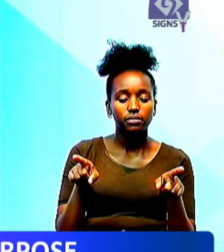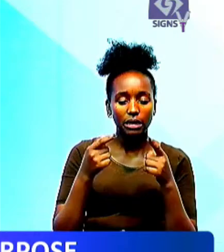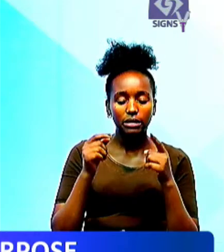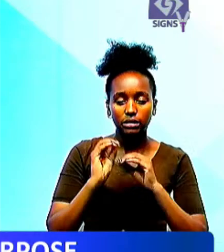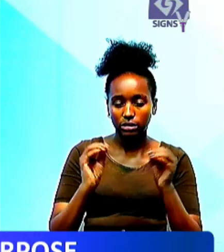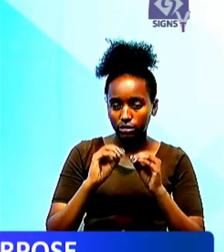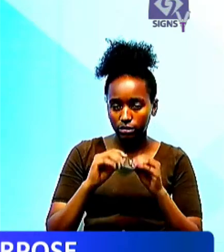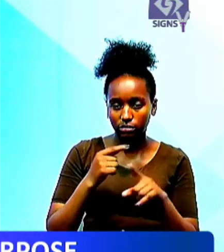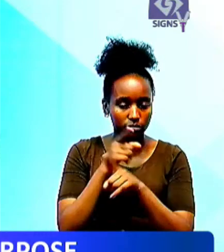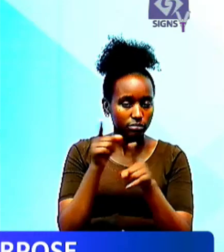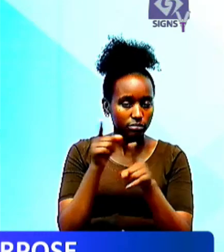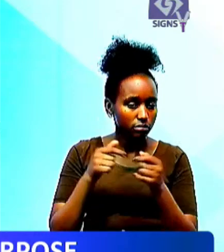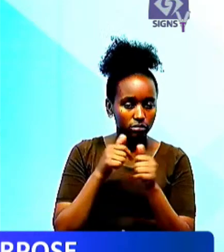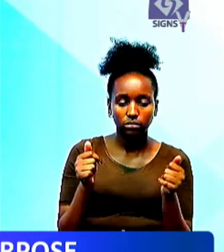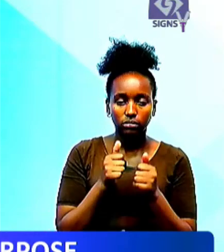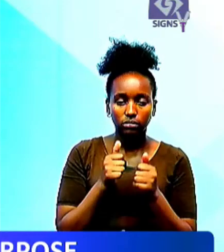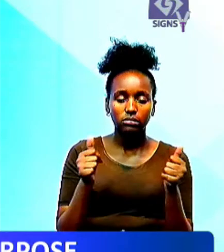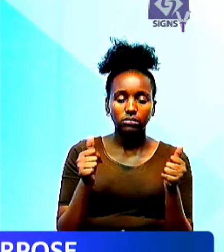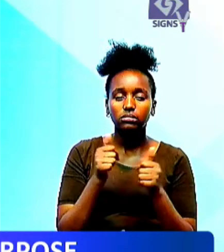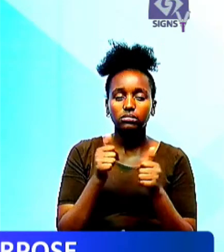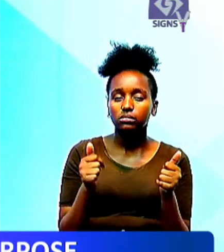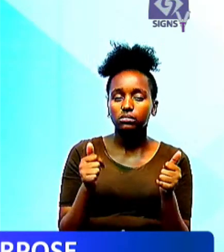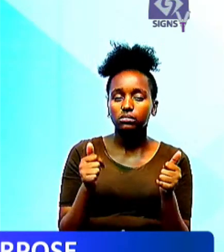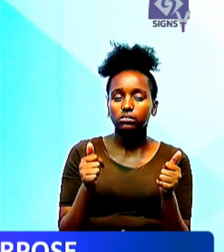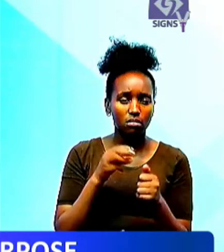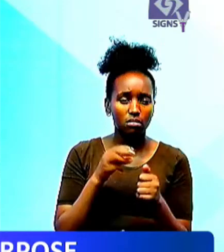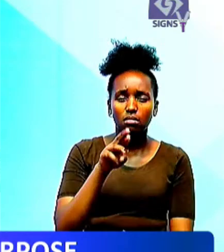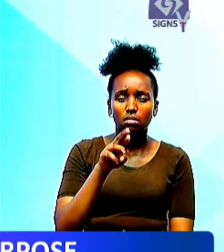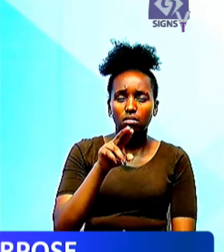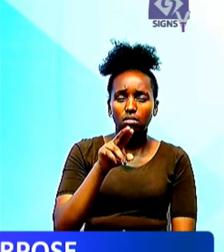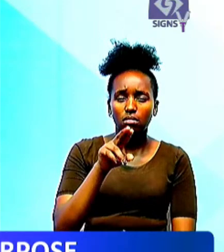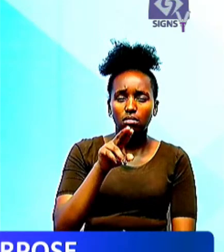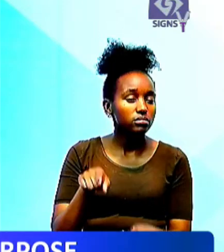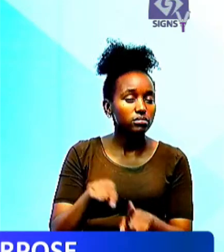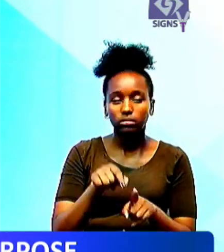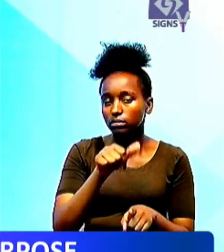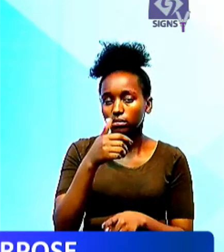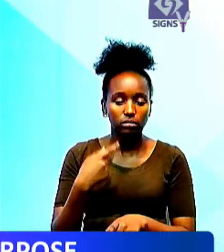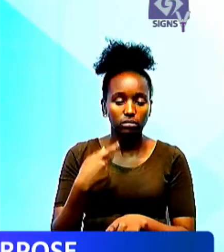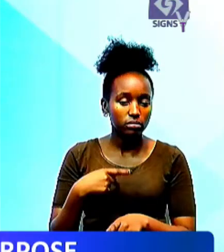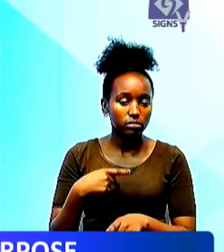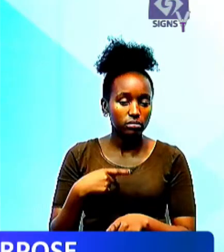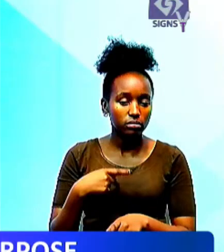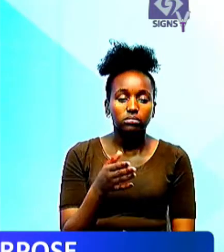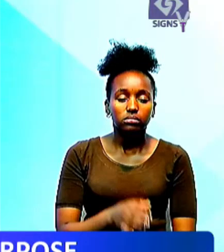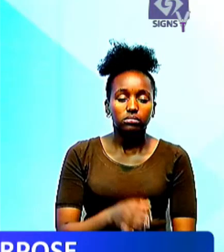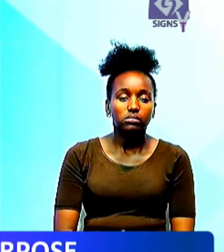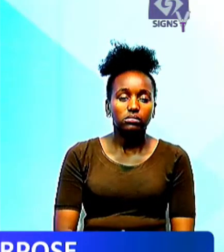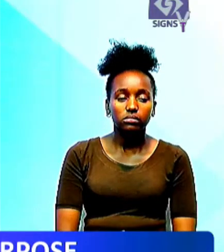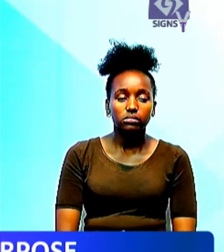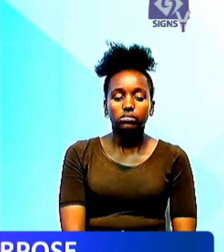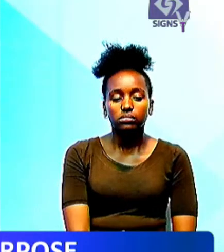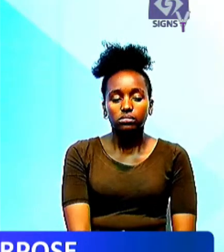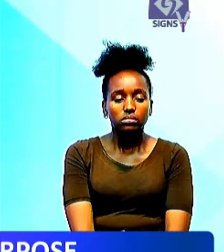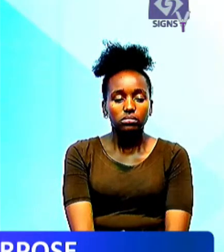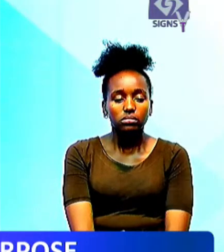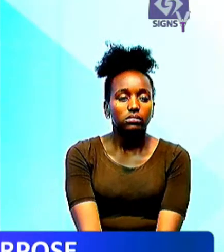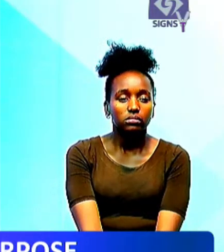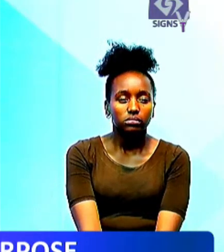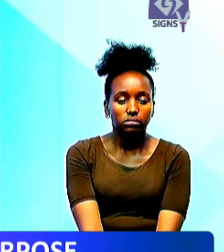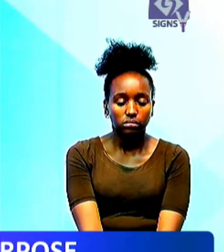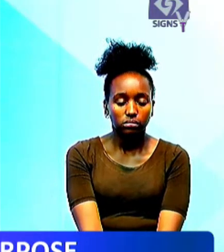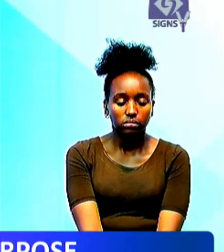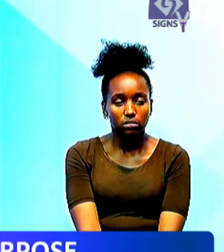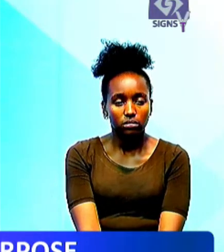security market. We have the likes of Monga, the likes of whatever in the market. These are the people who are able to move the market and make huge